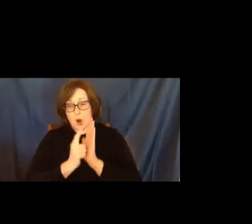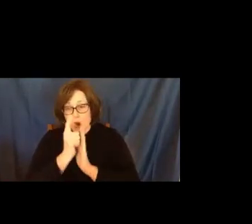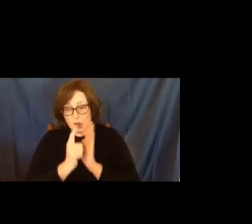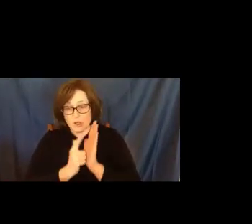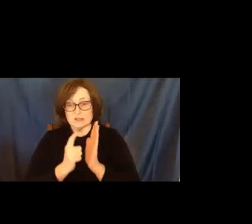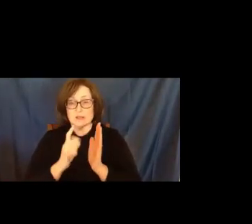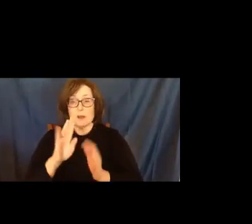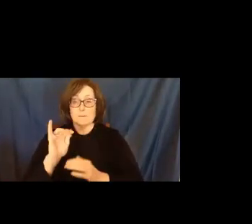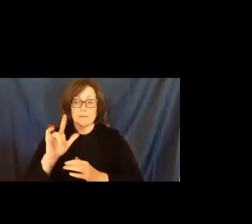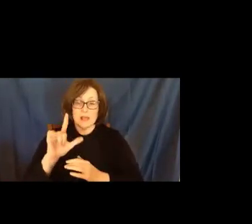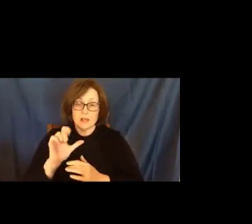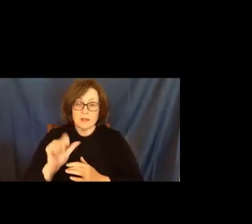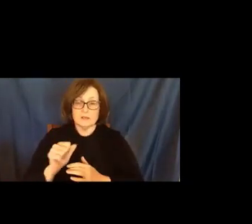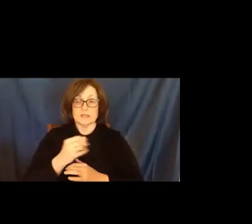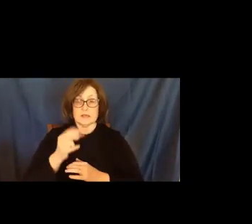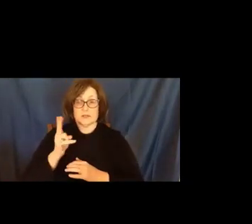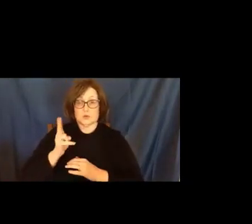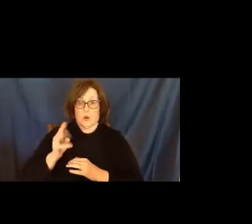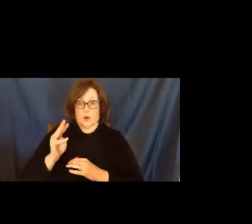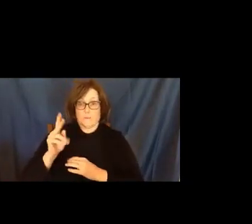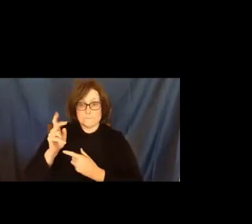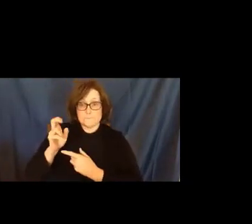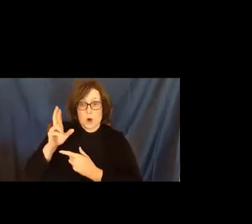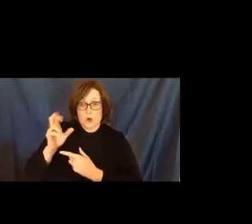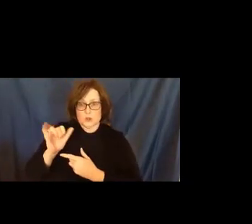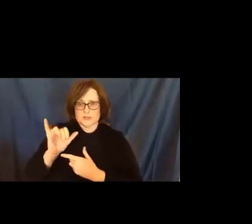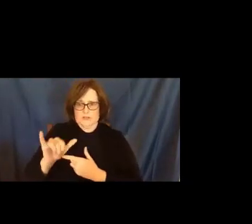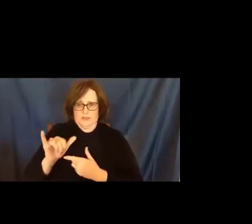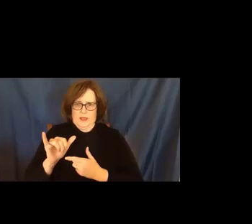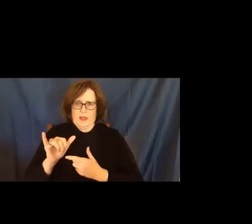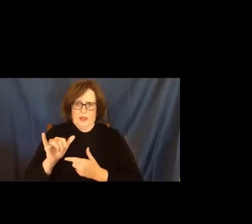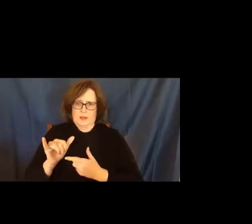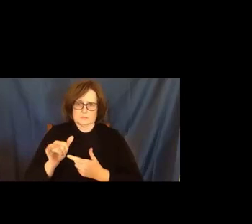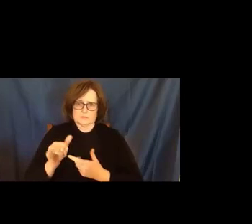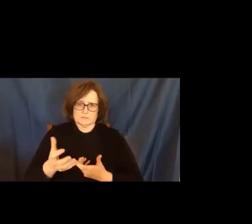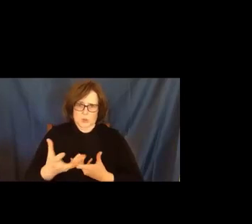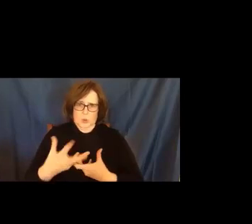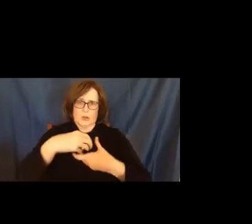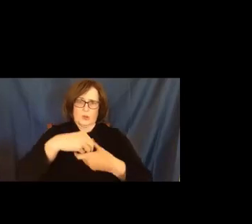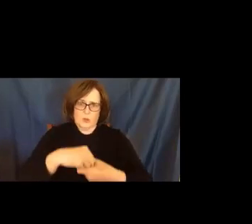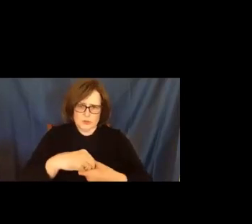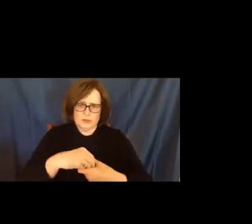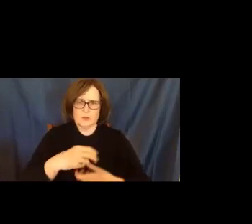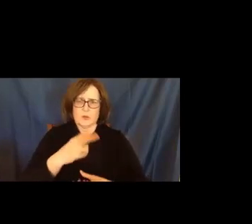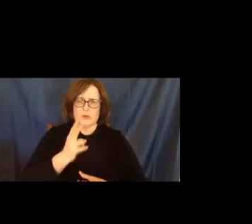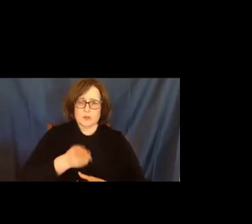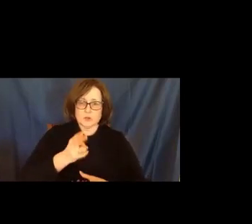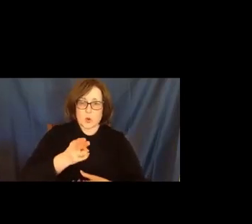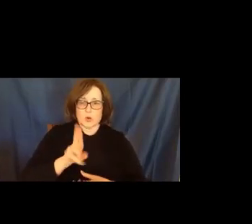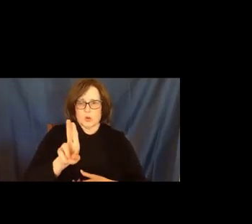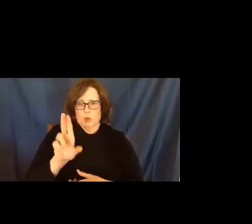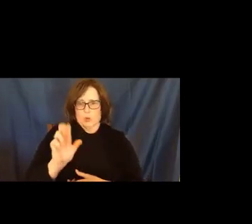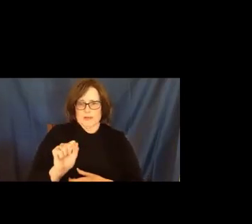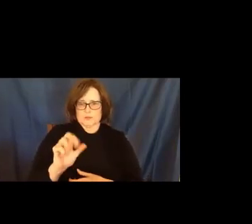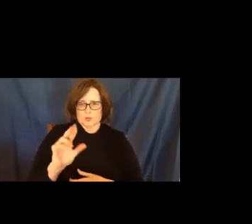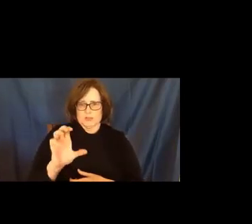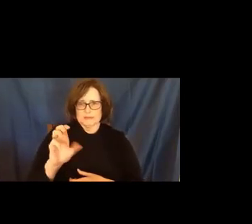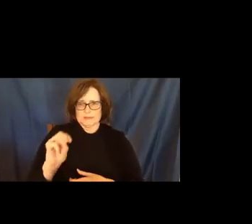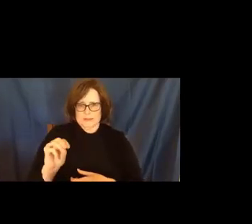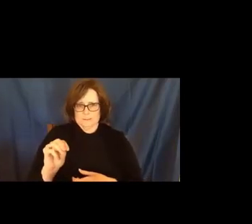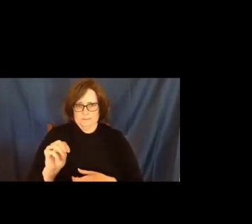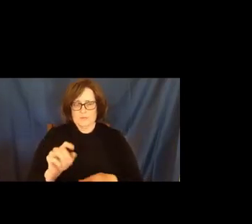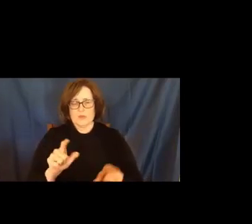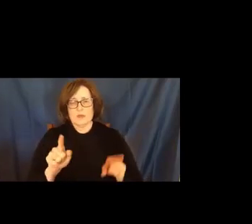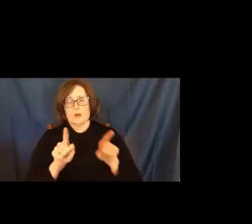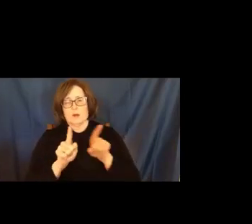have created the system of structural racism in the United States. We also include lists of sample equity and inclusion